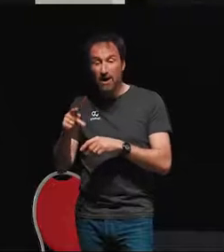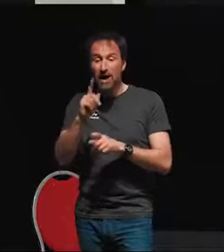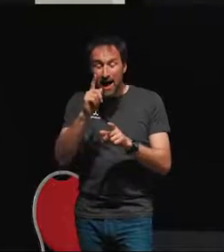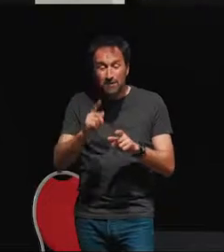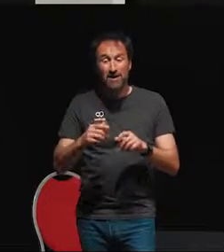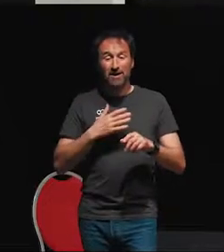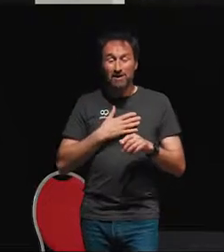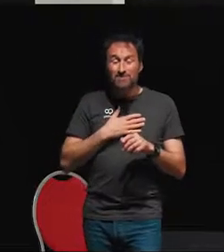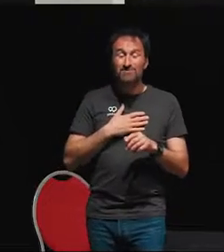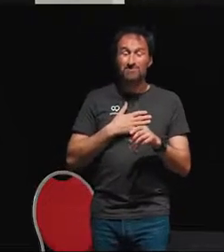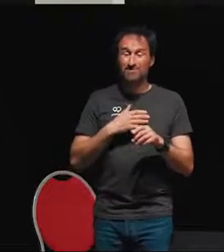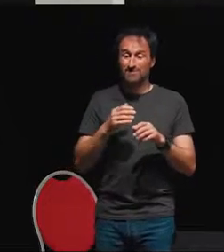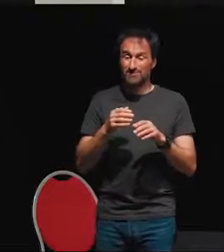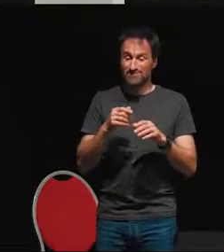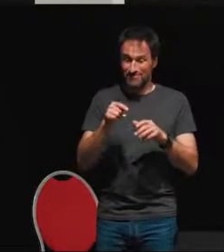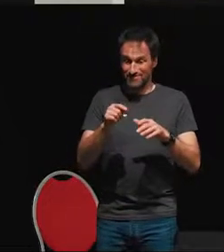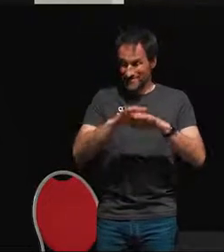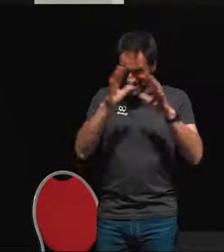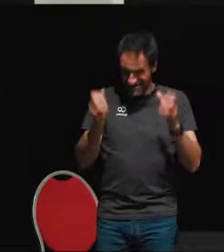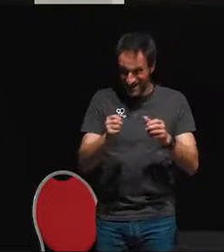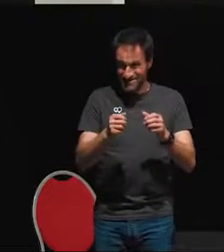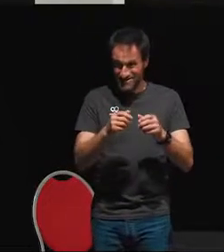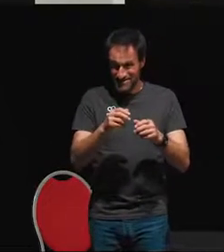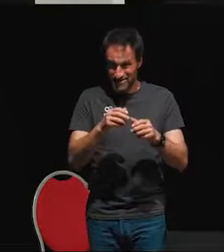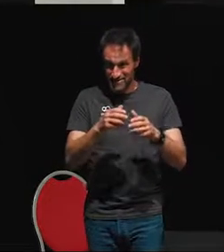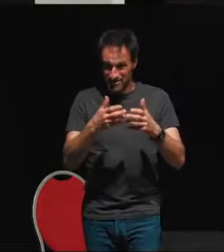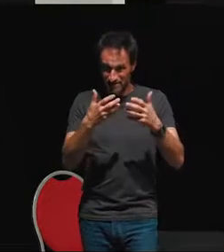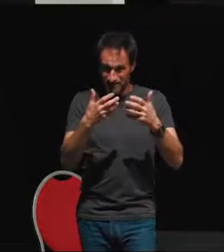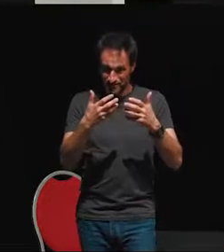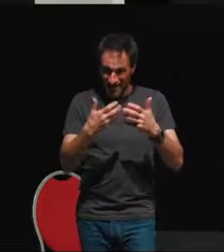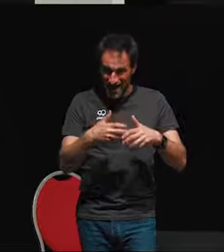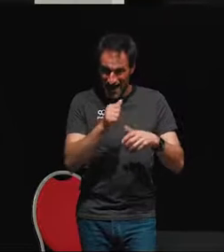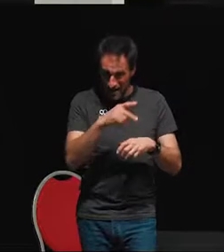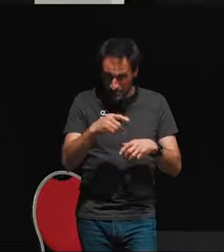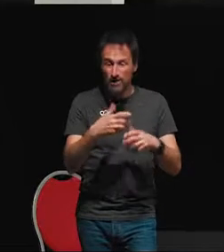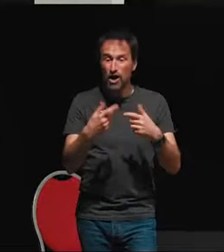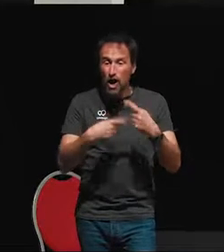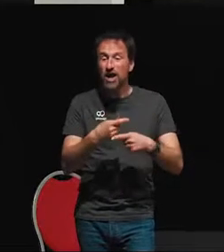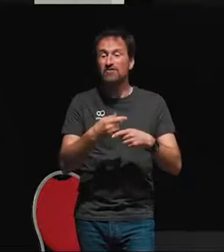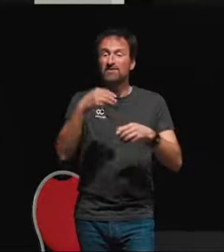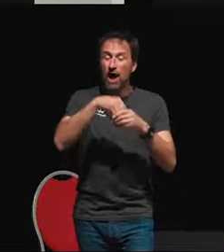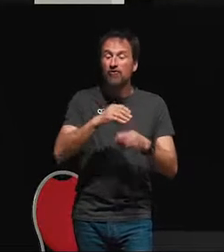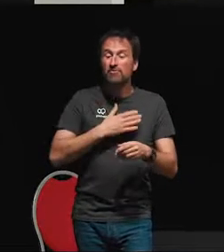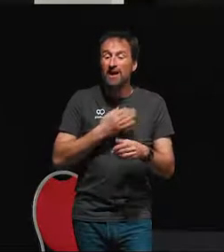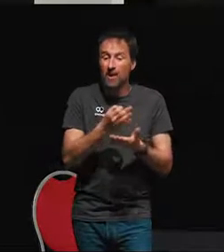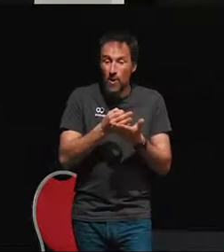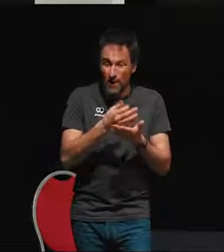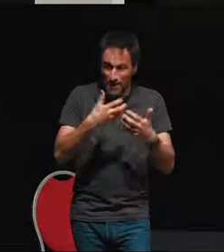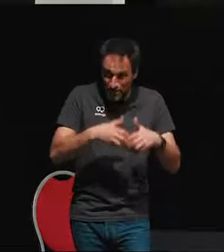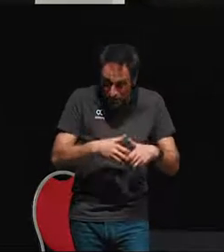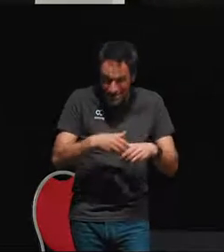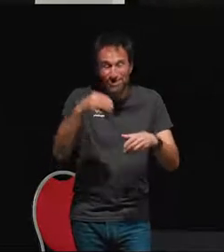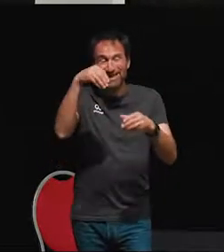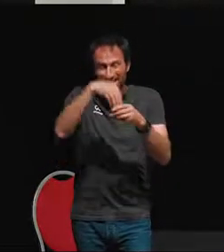is running in a local cluster on my machine and this is actually inside of docker at the moment and the way I get it in